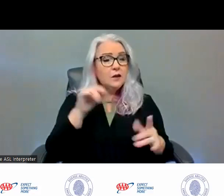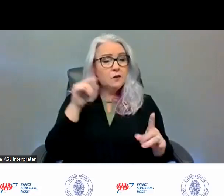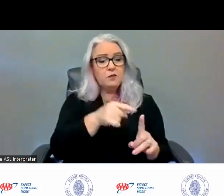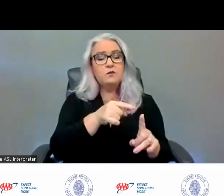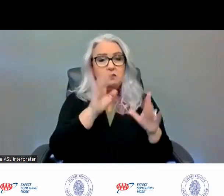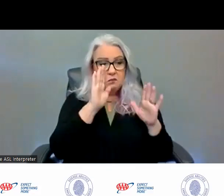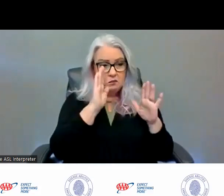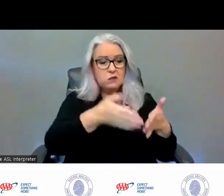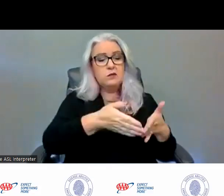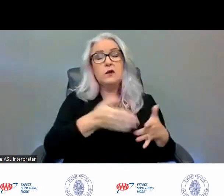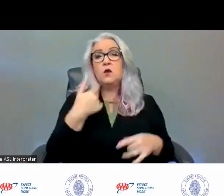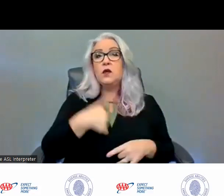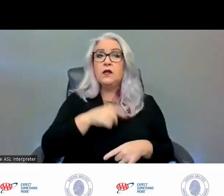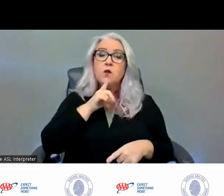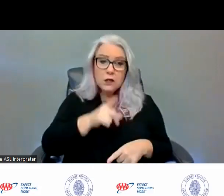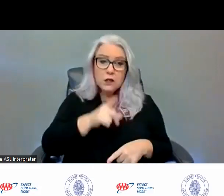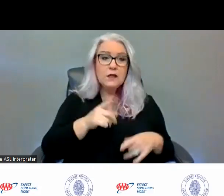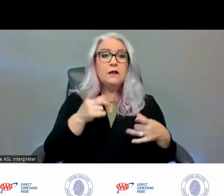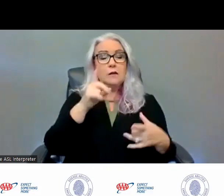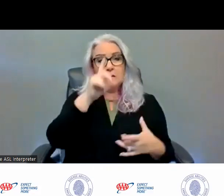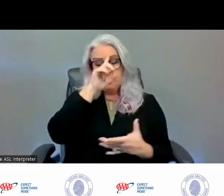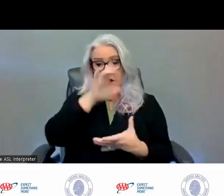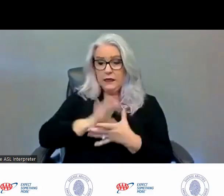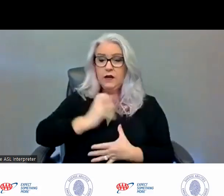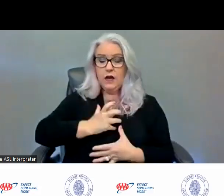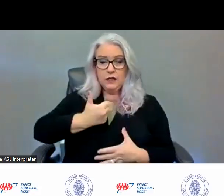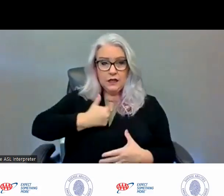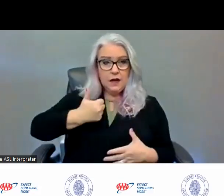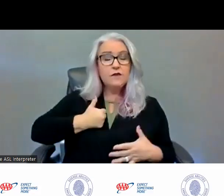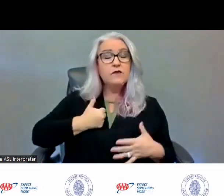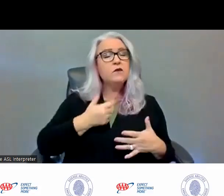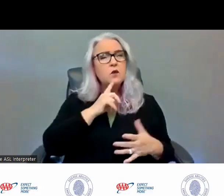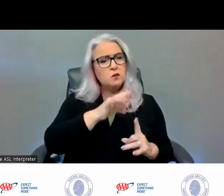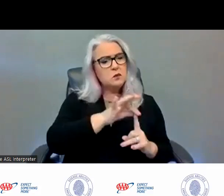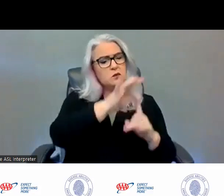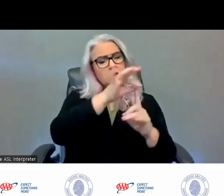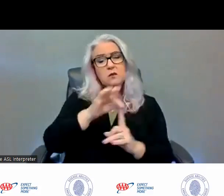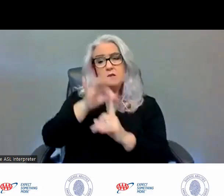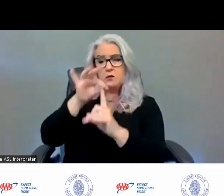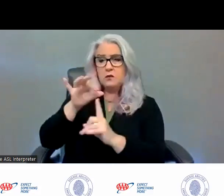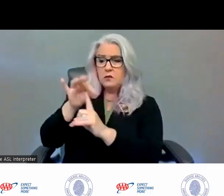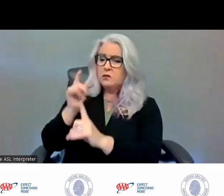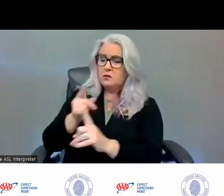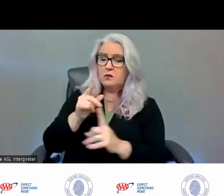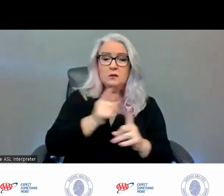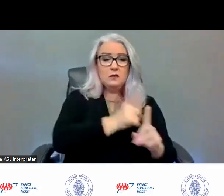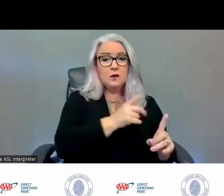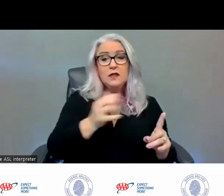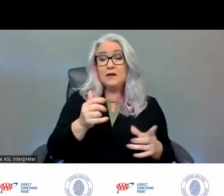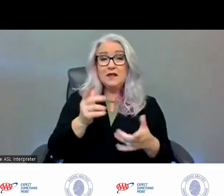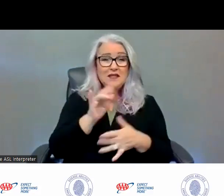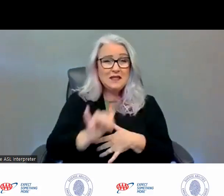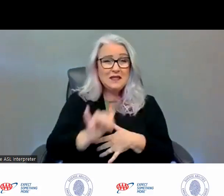truly believe we are as unique as the fingerprints that mark individual identity, and that great things come